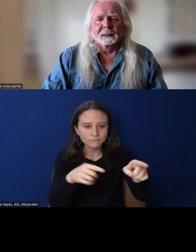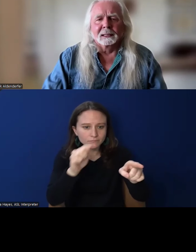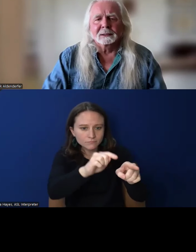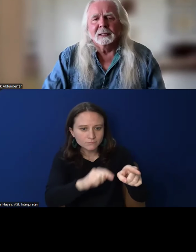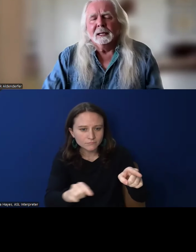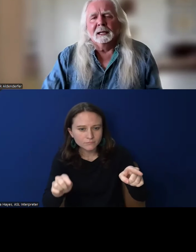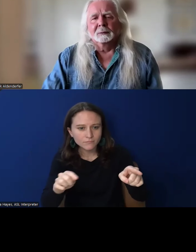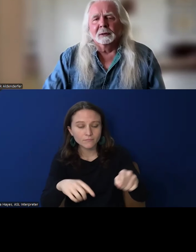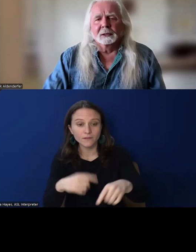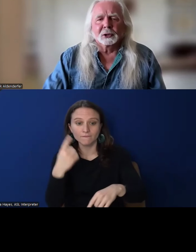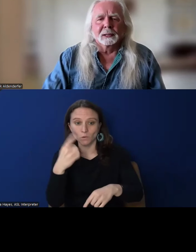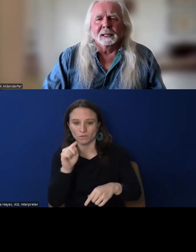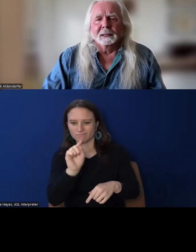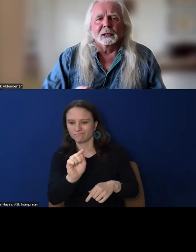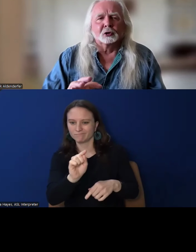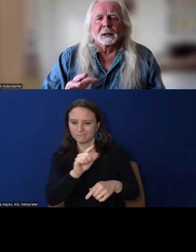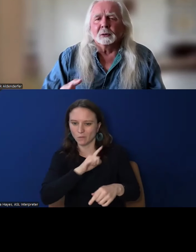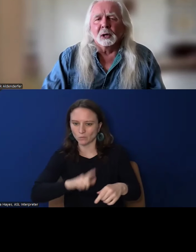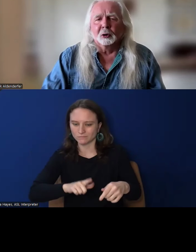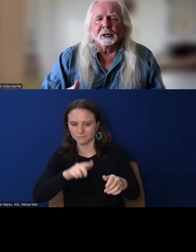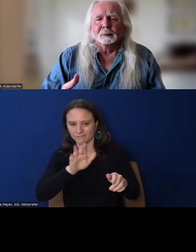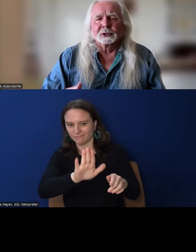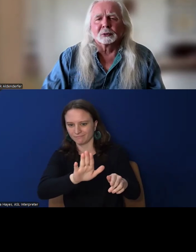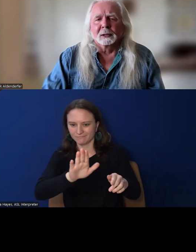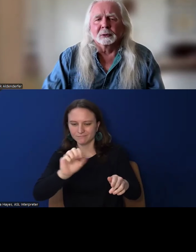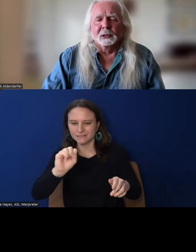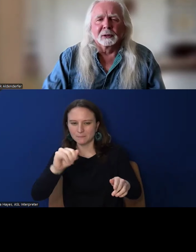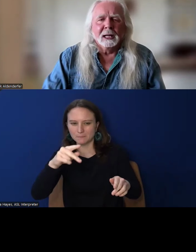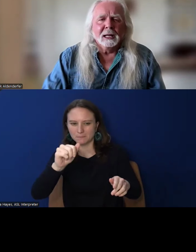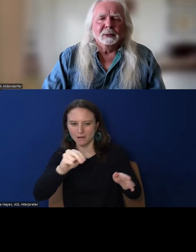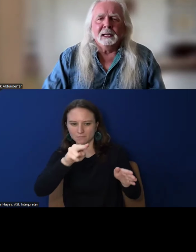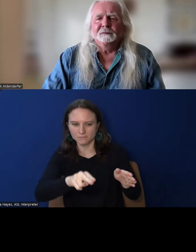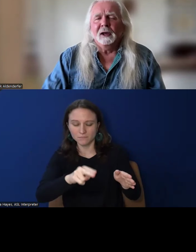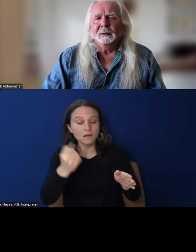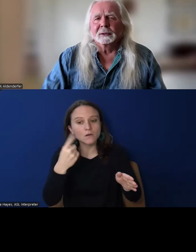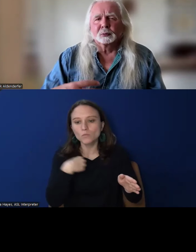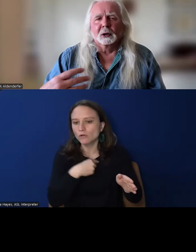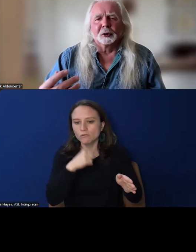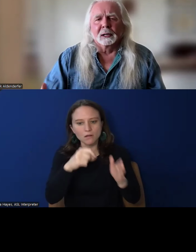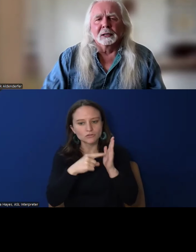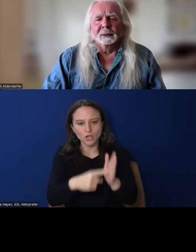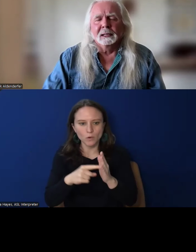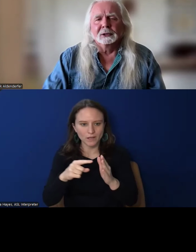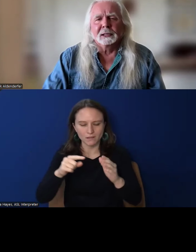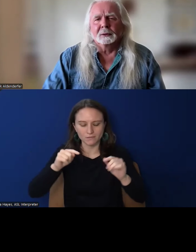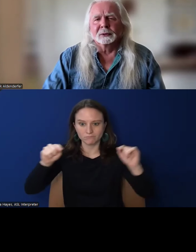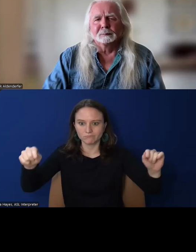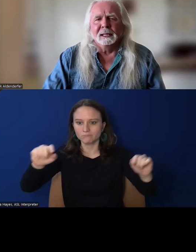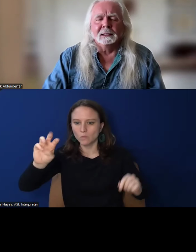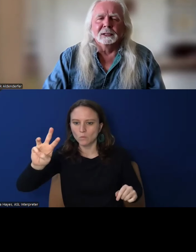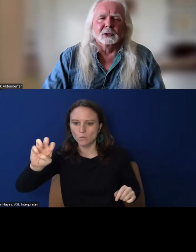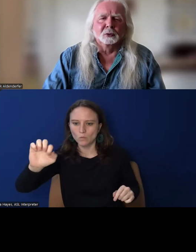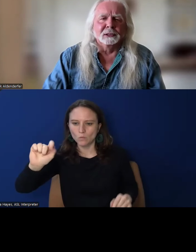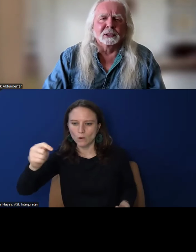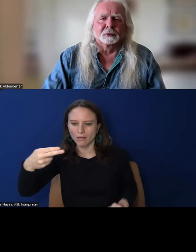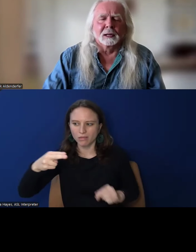tomb context, and we're not showing the great wealth that he was surrounded with, but he had fabulous wealth around him. He had shells and